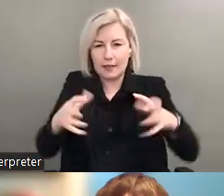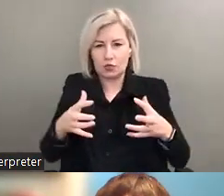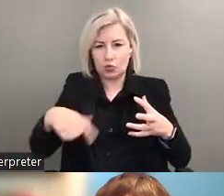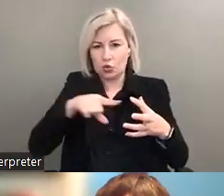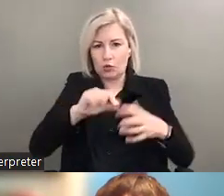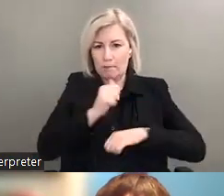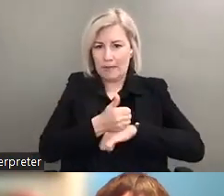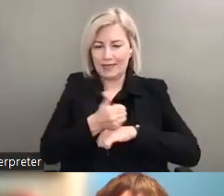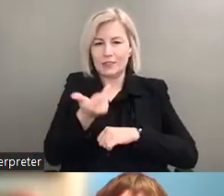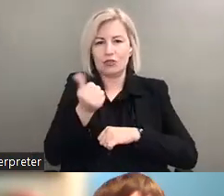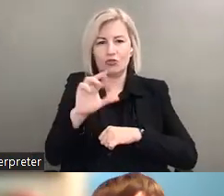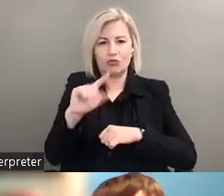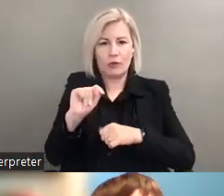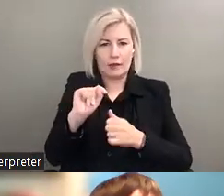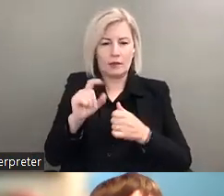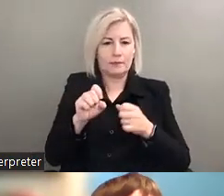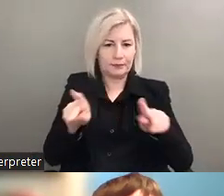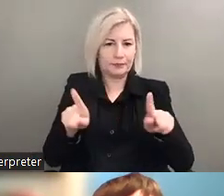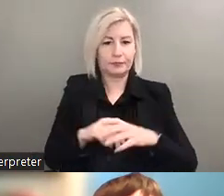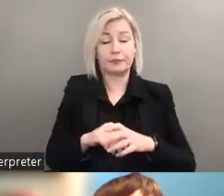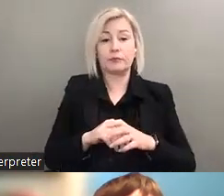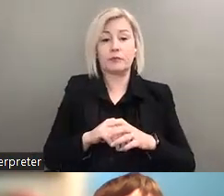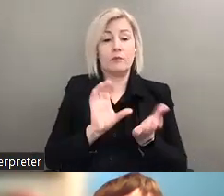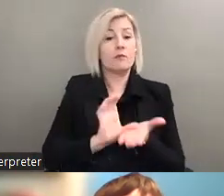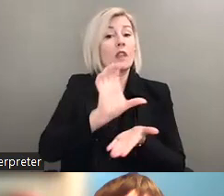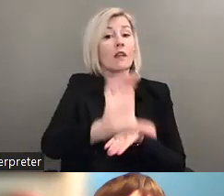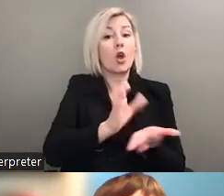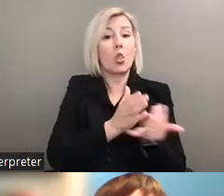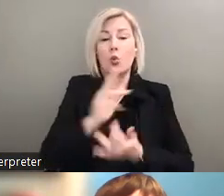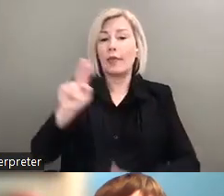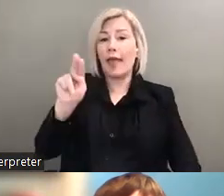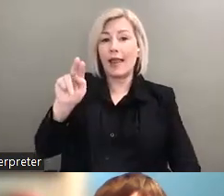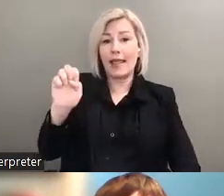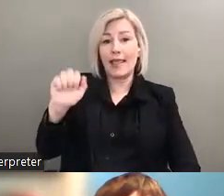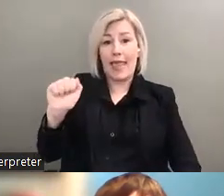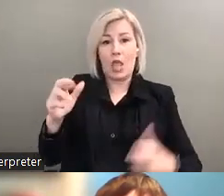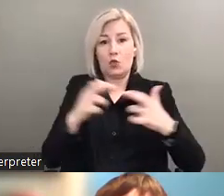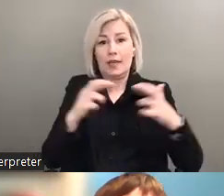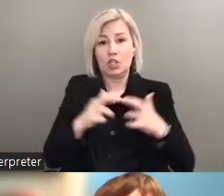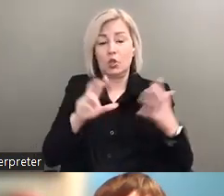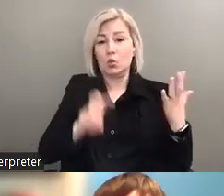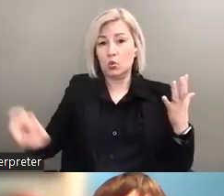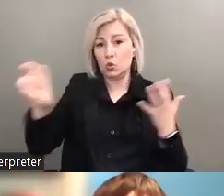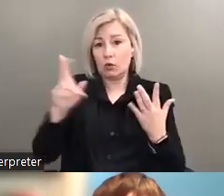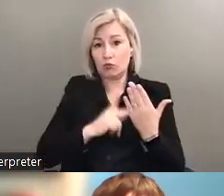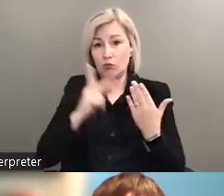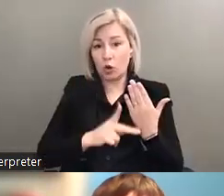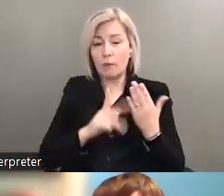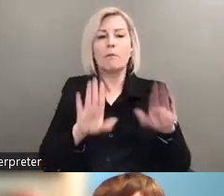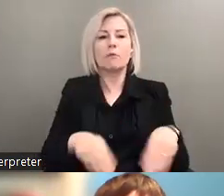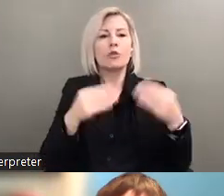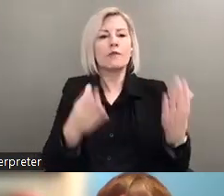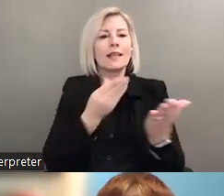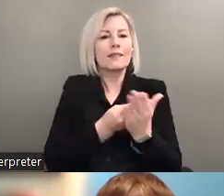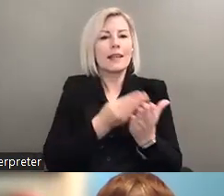grant opportunity. It's funded through the NEA's Regional Touring Program, which provides funding to